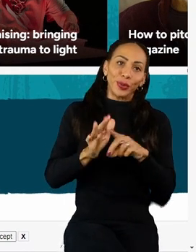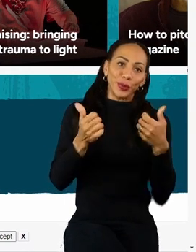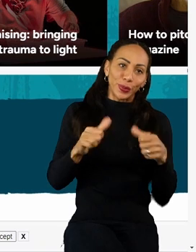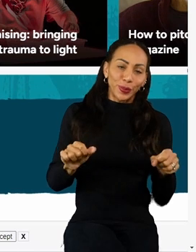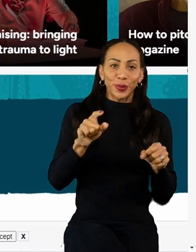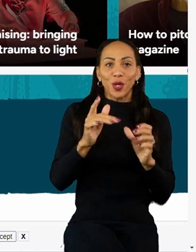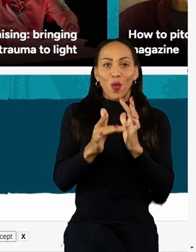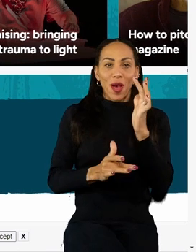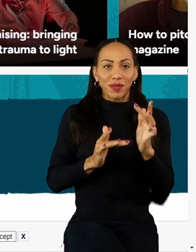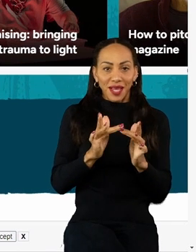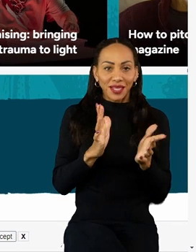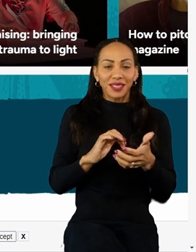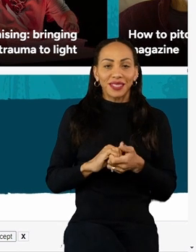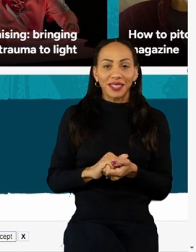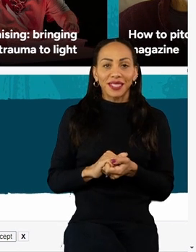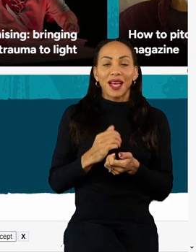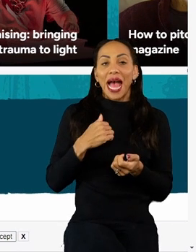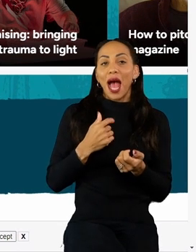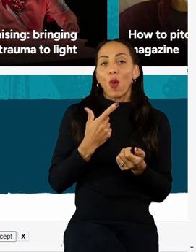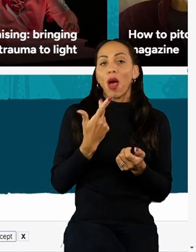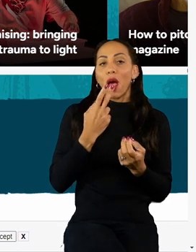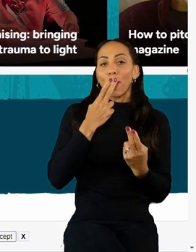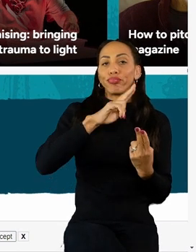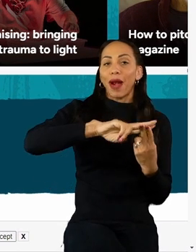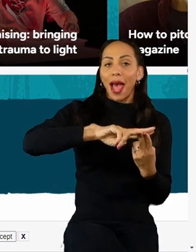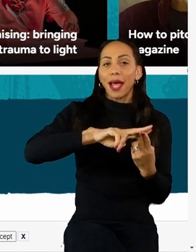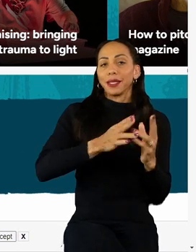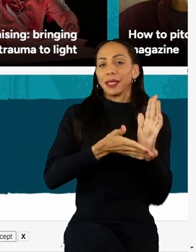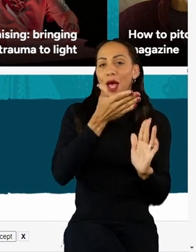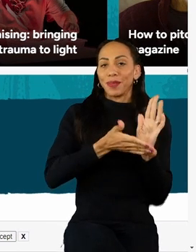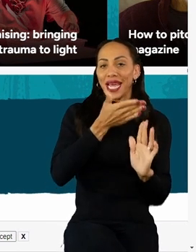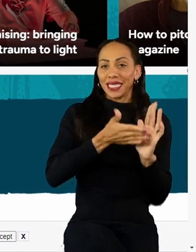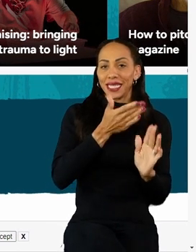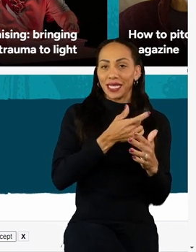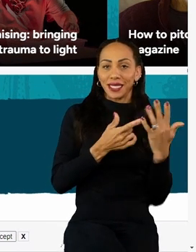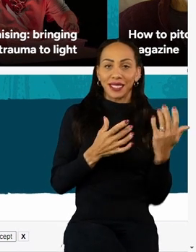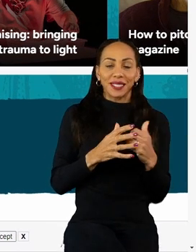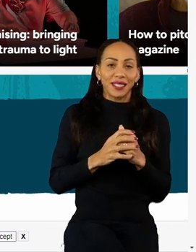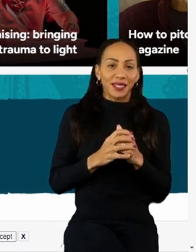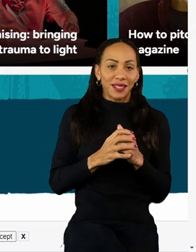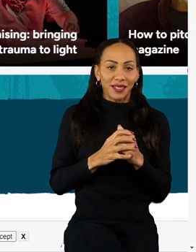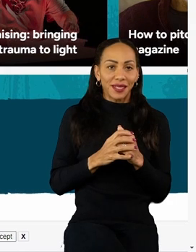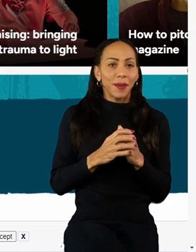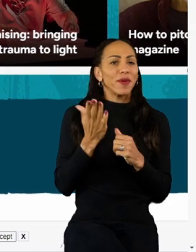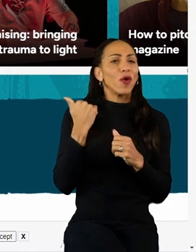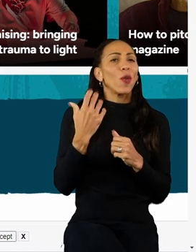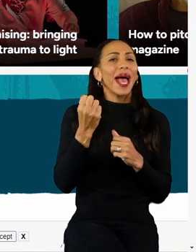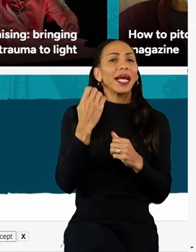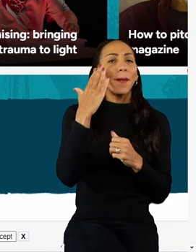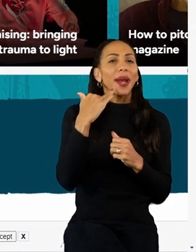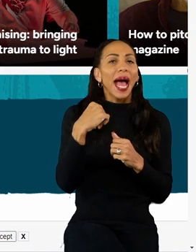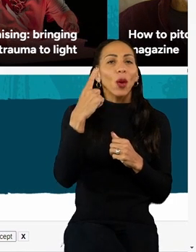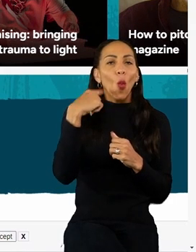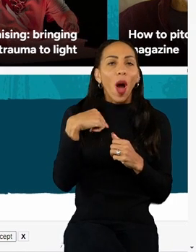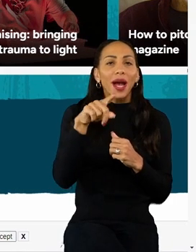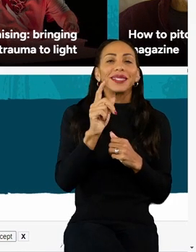this huge effort to get the website done. So we've had an update to our brand. Those of you